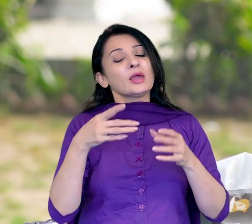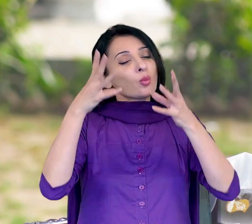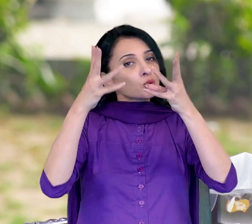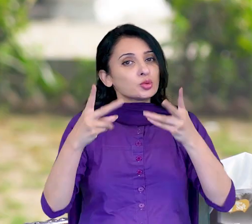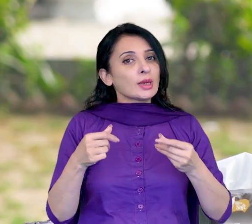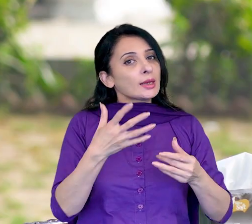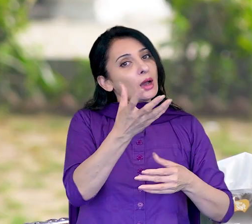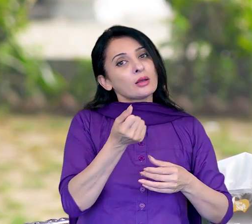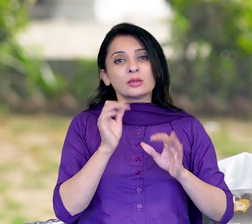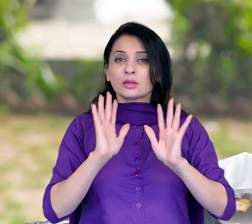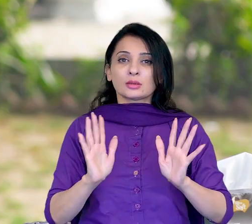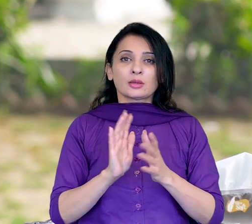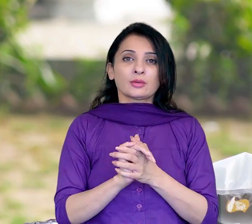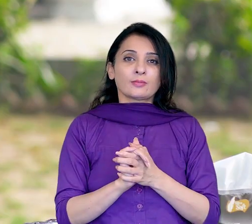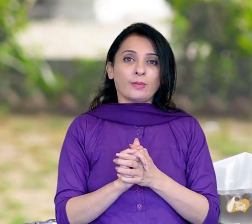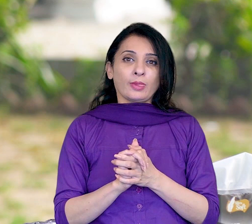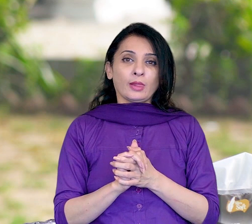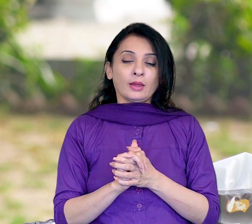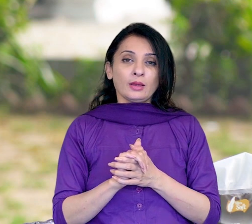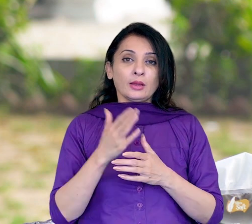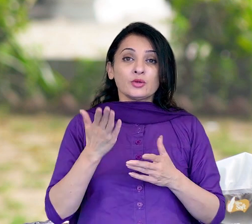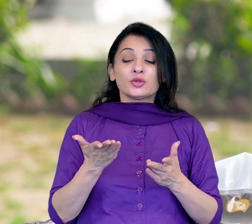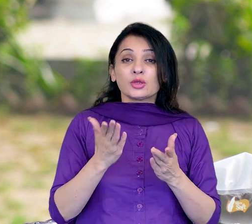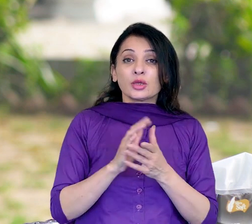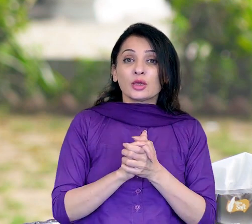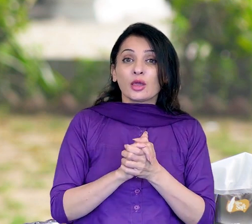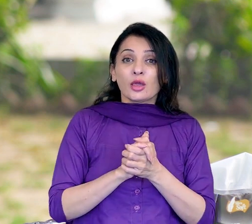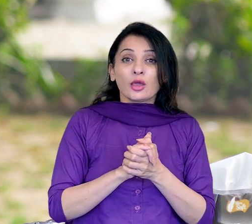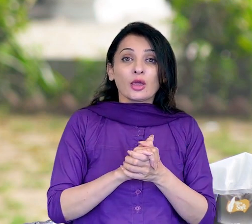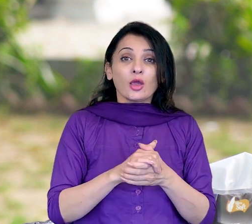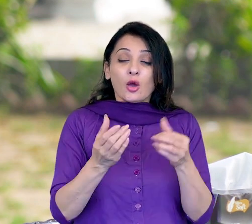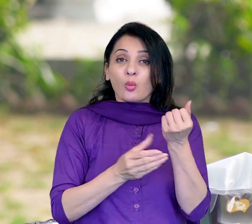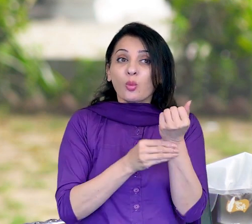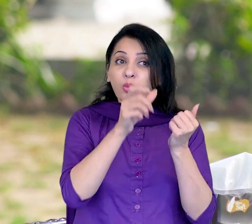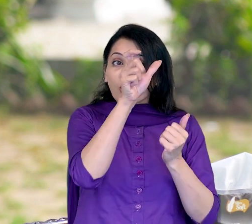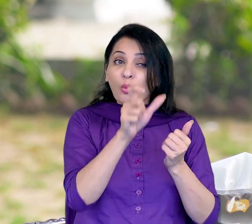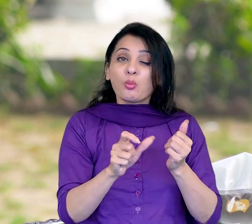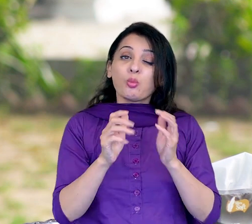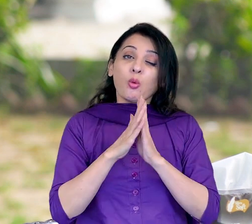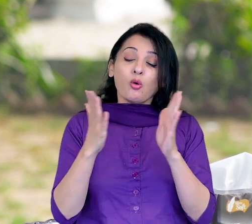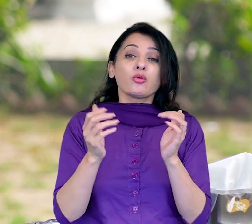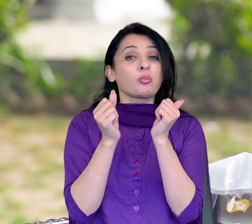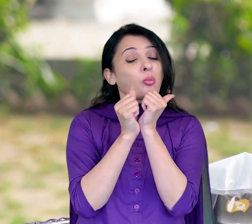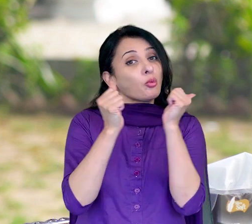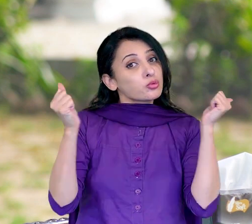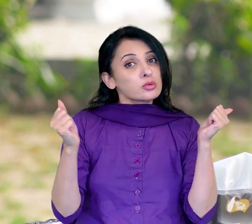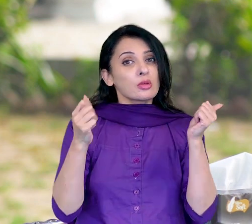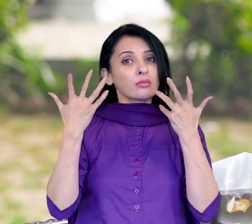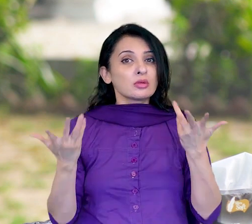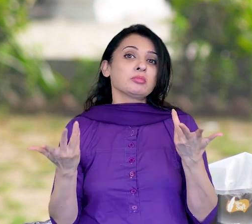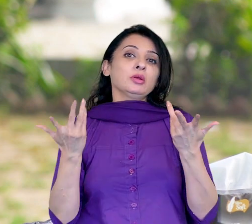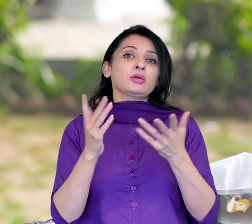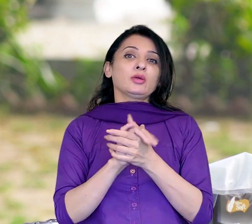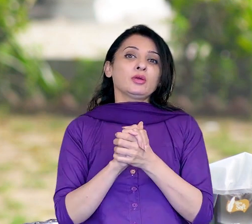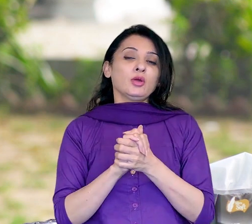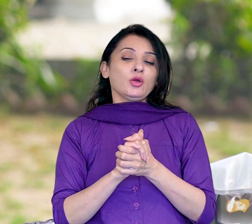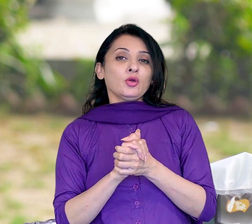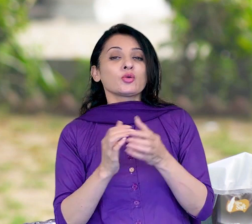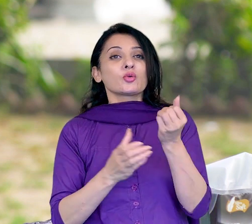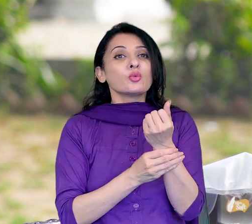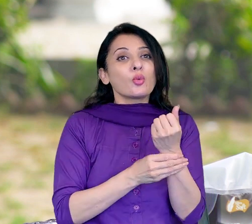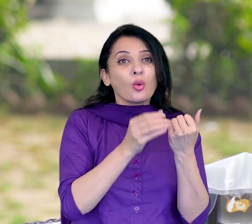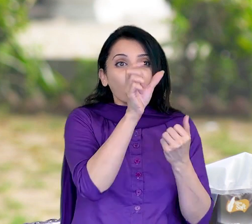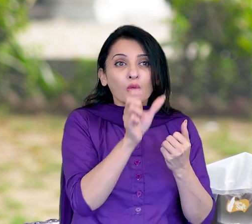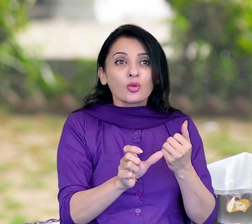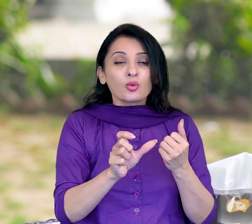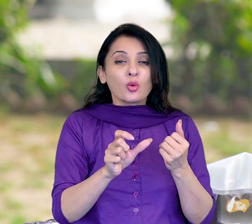great freedom for the patient to take advice, to take consult, to move forward, and for all the other payers and providers to